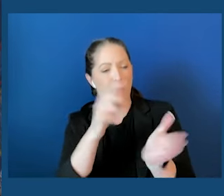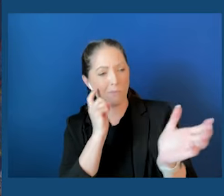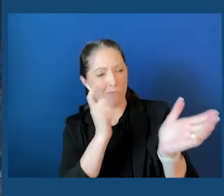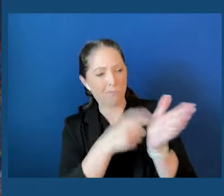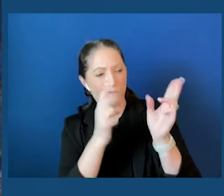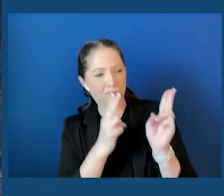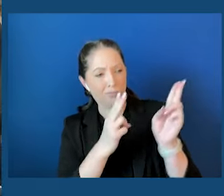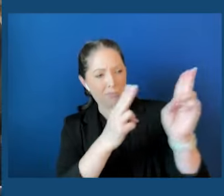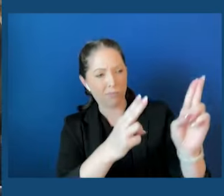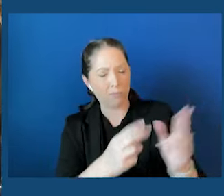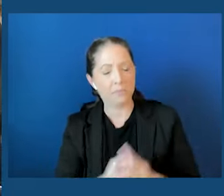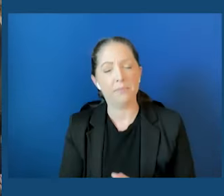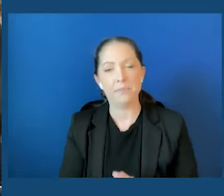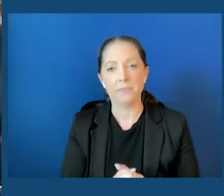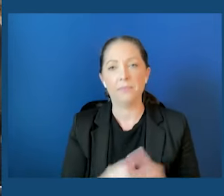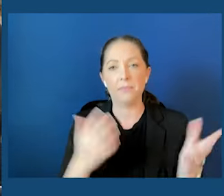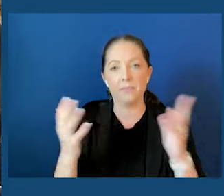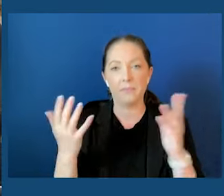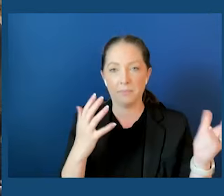time.